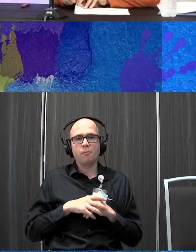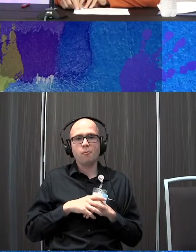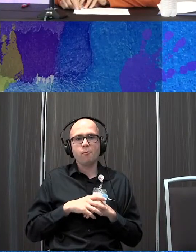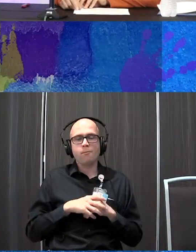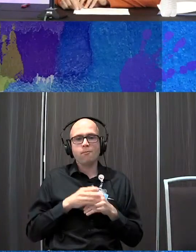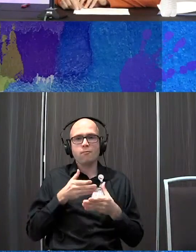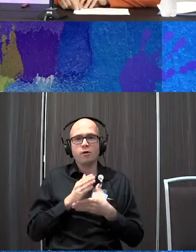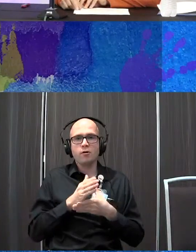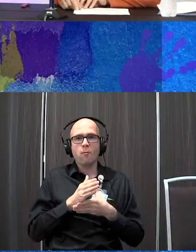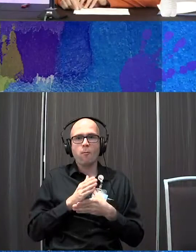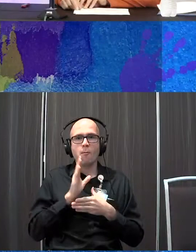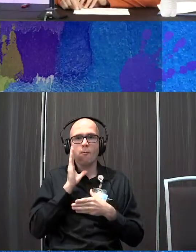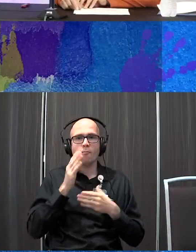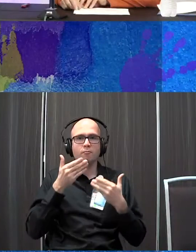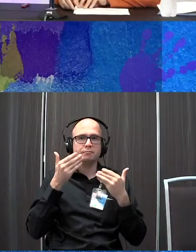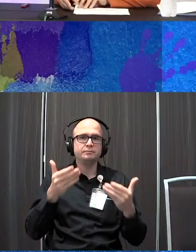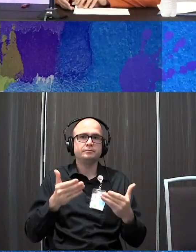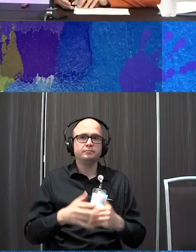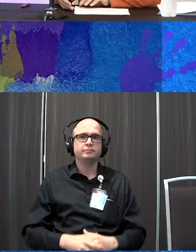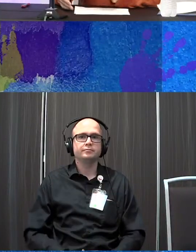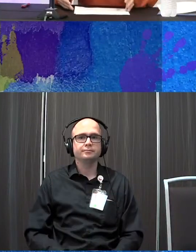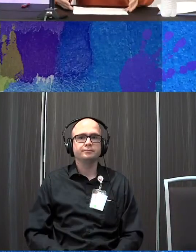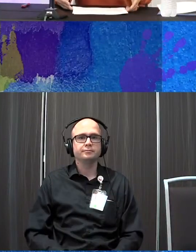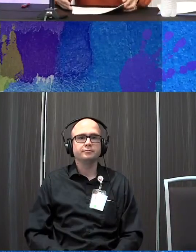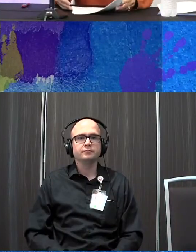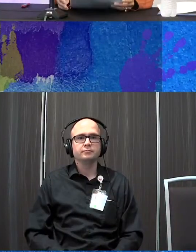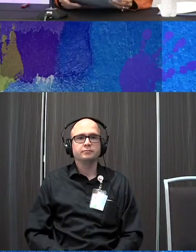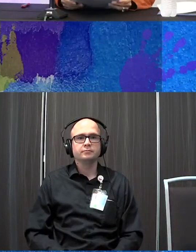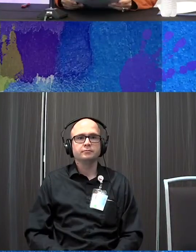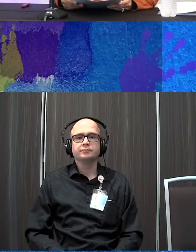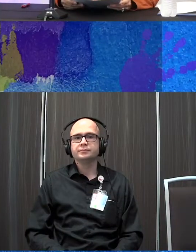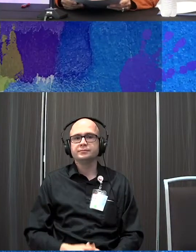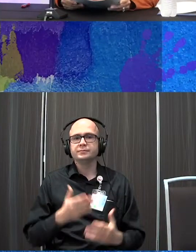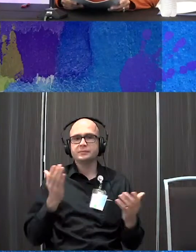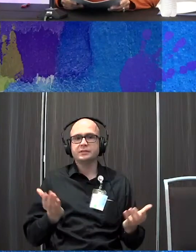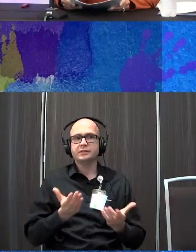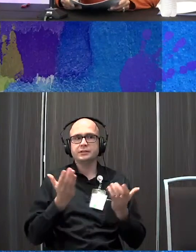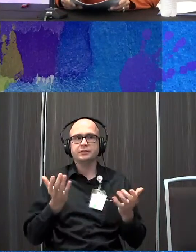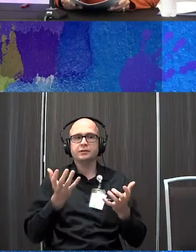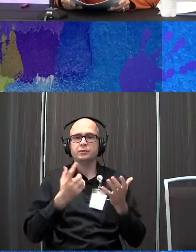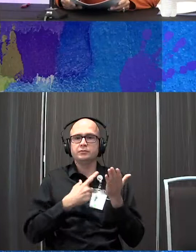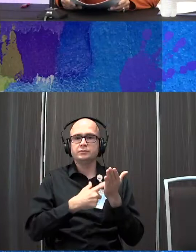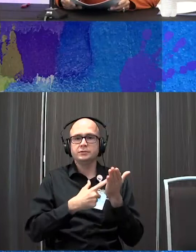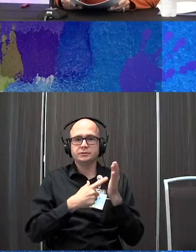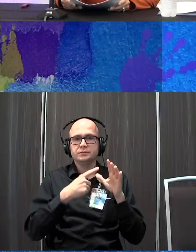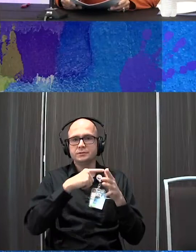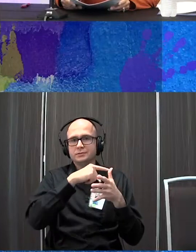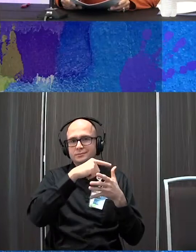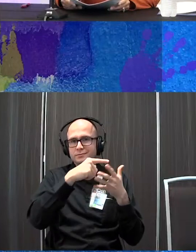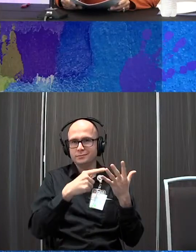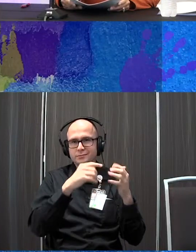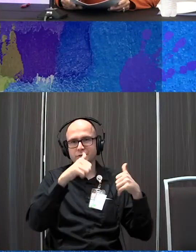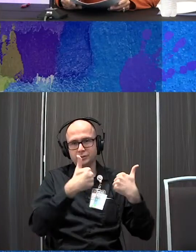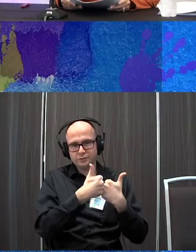right, and we'll go ahead and then, So in here, I wanted to talk about some examples of Cole's more